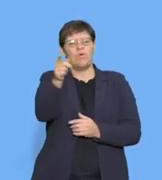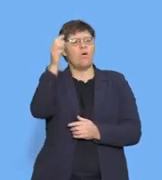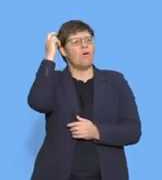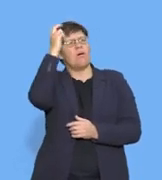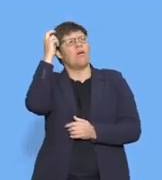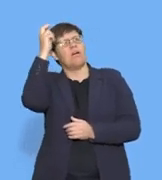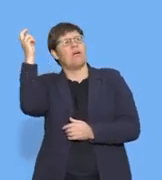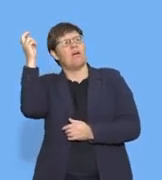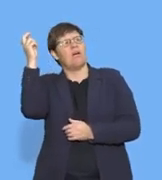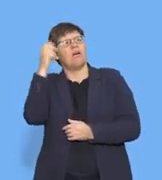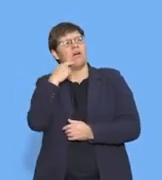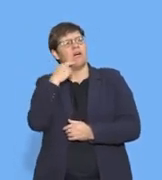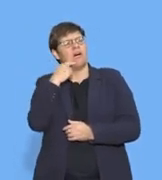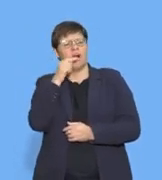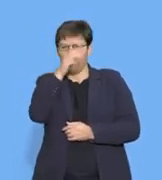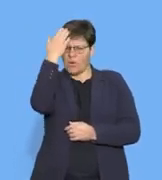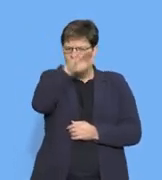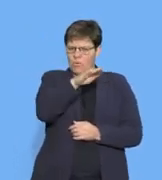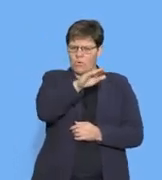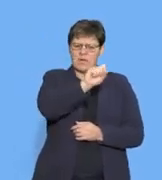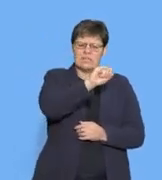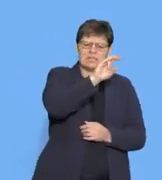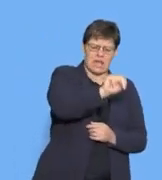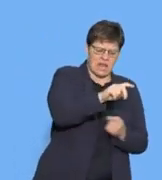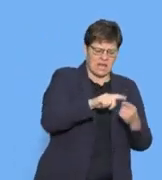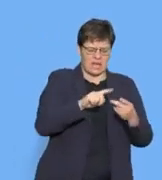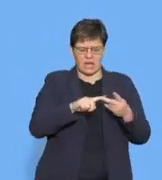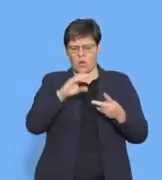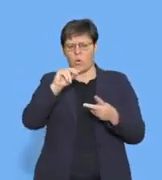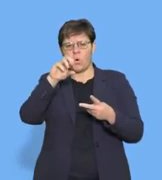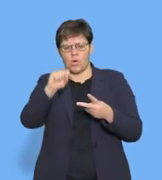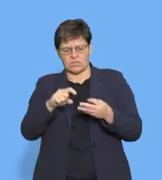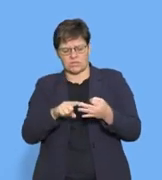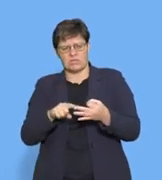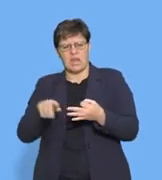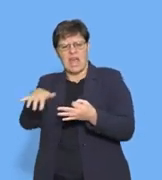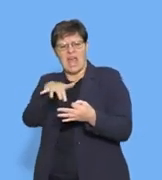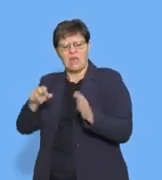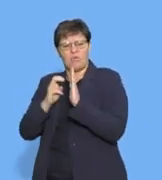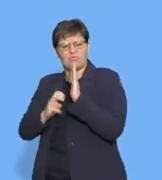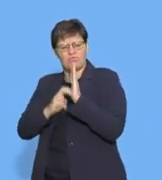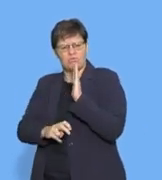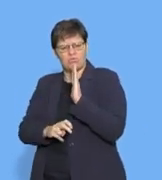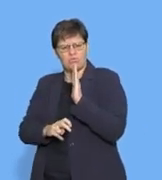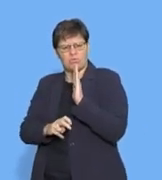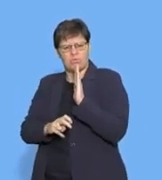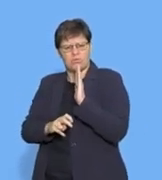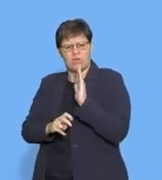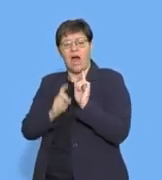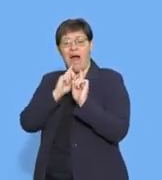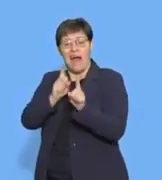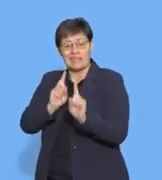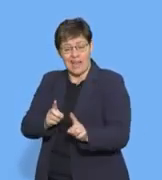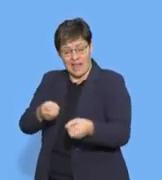Okay, so I'm sure you've always wondered, how is it that we know that the sine rule, the cos rule and the area rule are